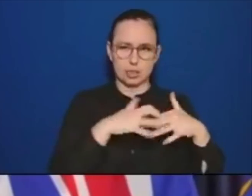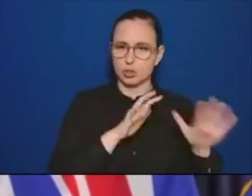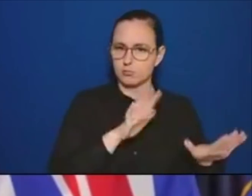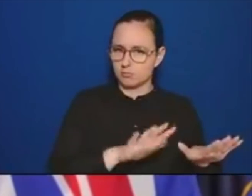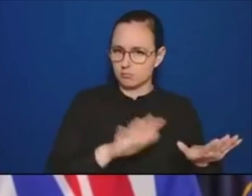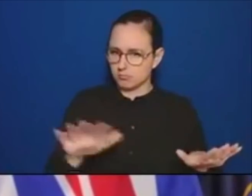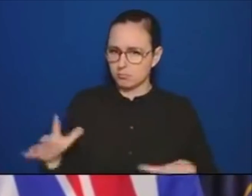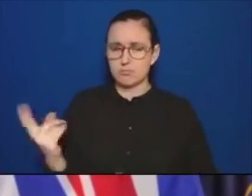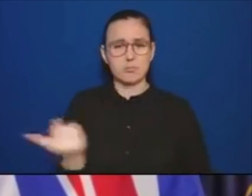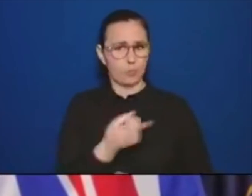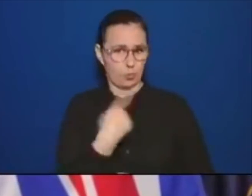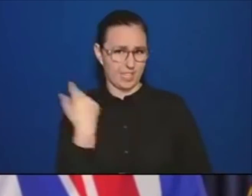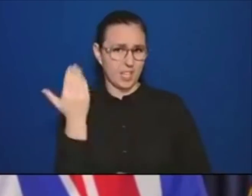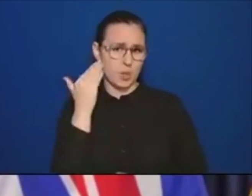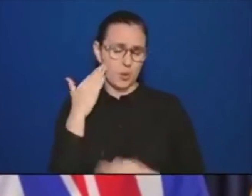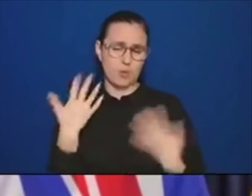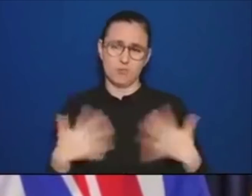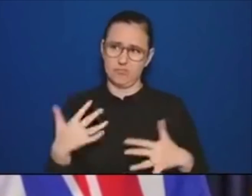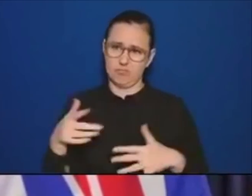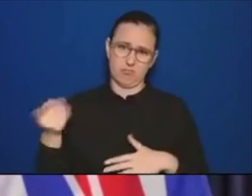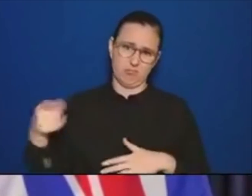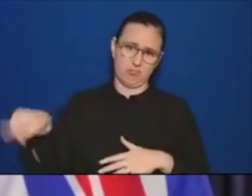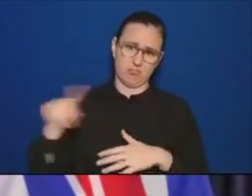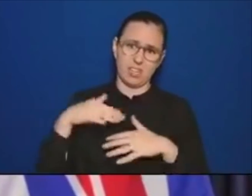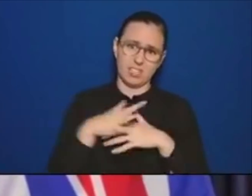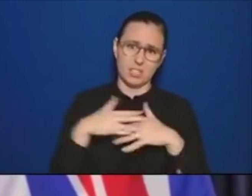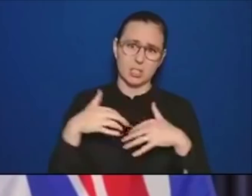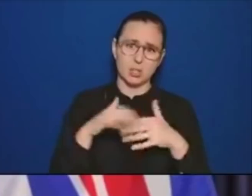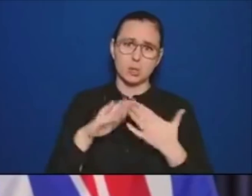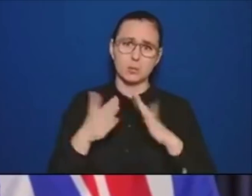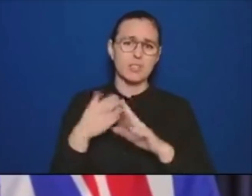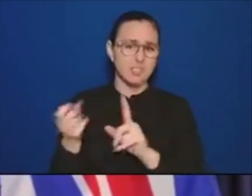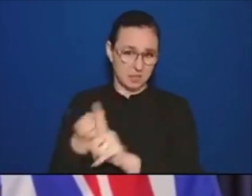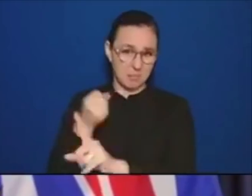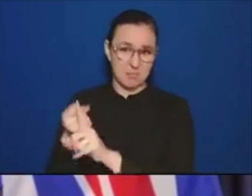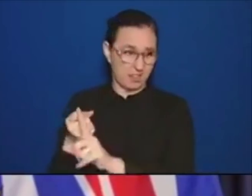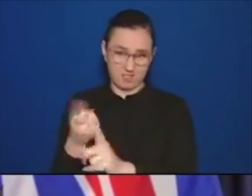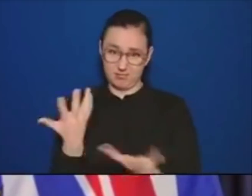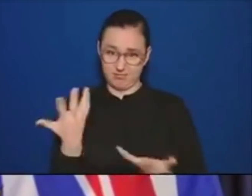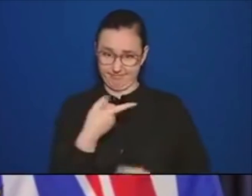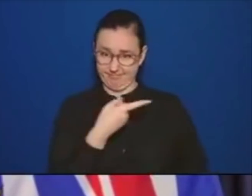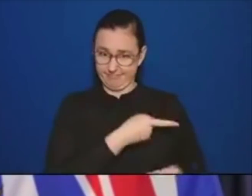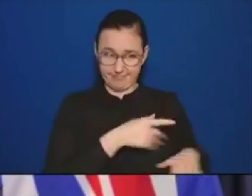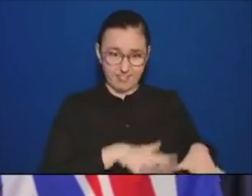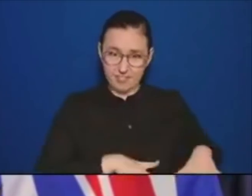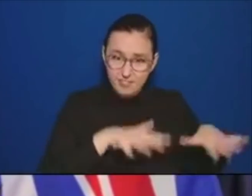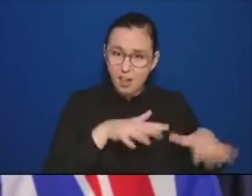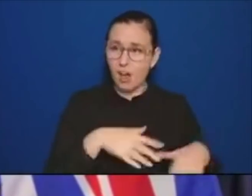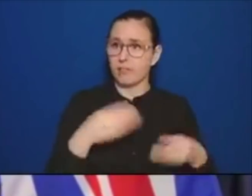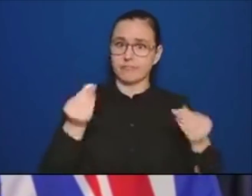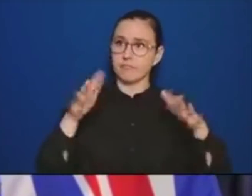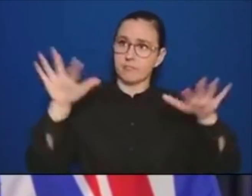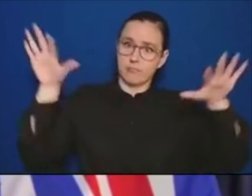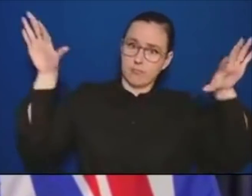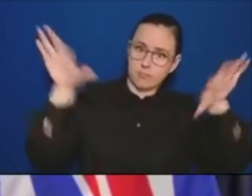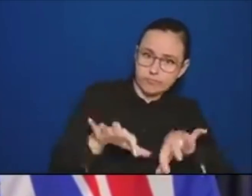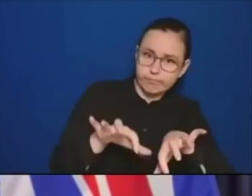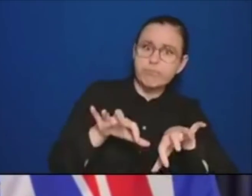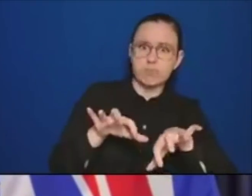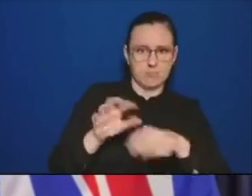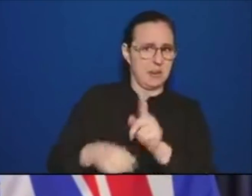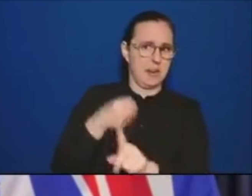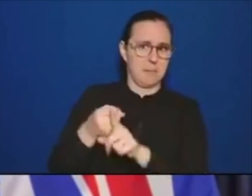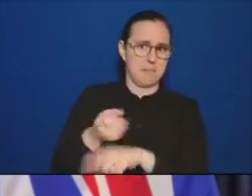heavily impacted by recent flooding and landslides. Many First Nations are now facing the impact of these events,